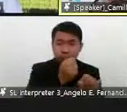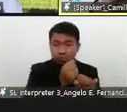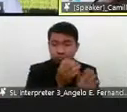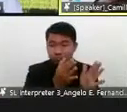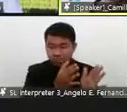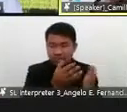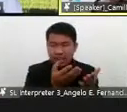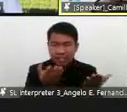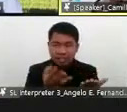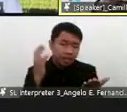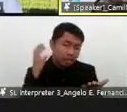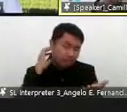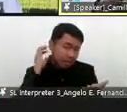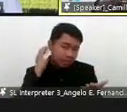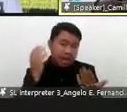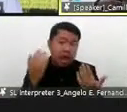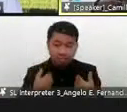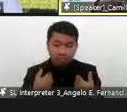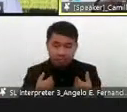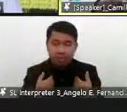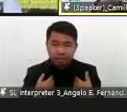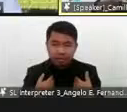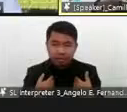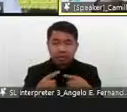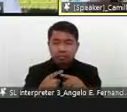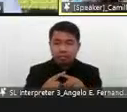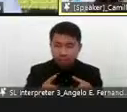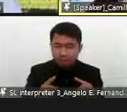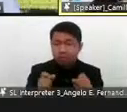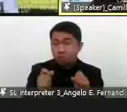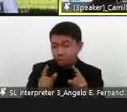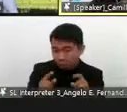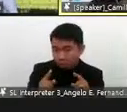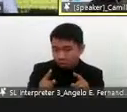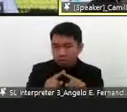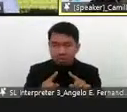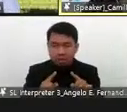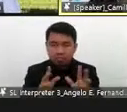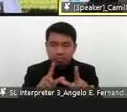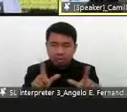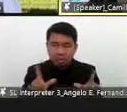being sold internationally, I'm not sure. But locally, I think yes.